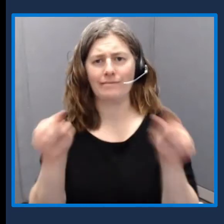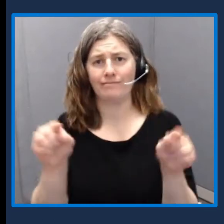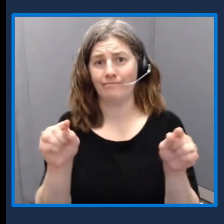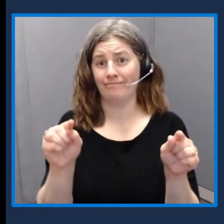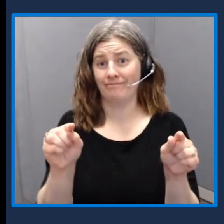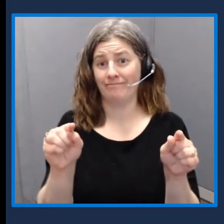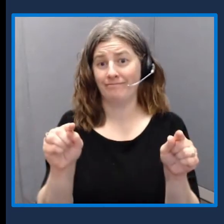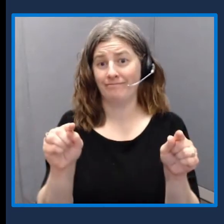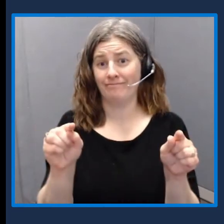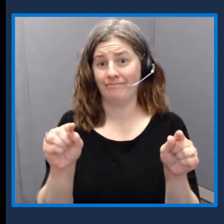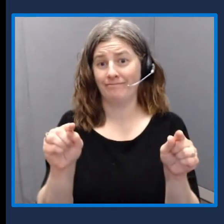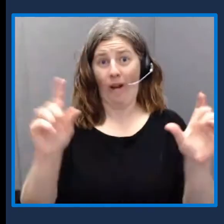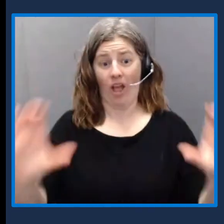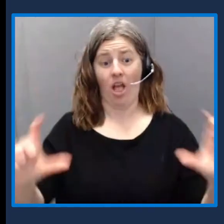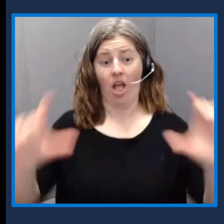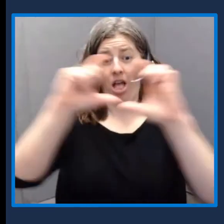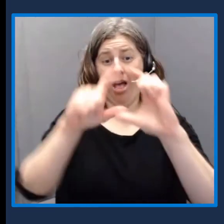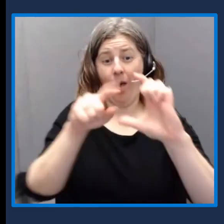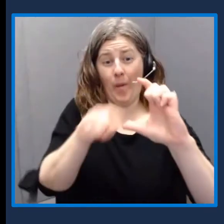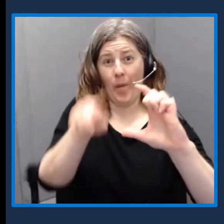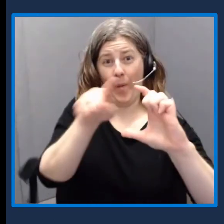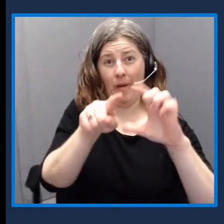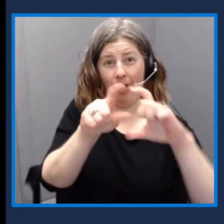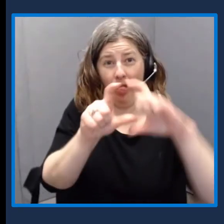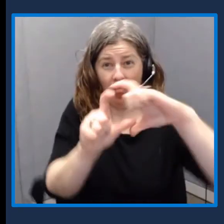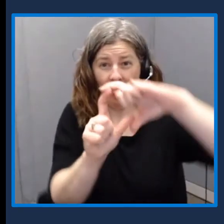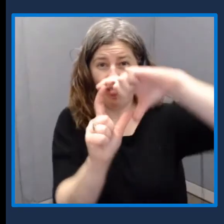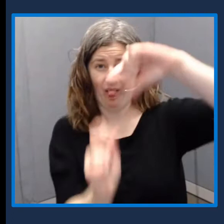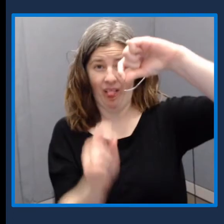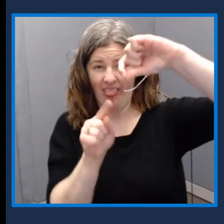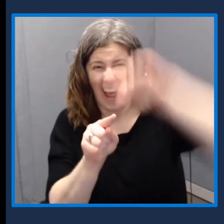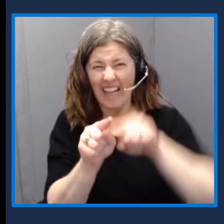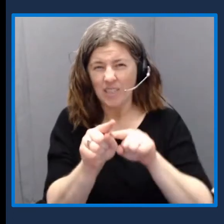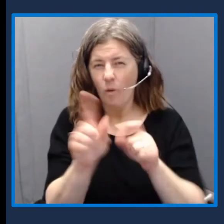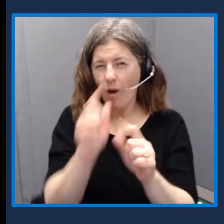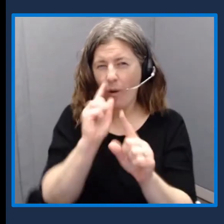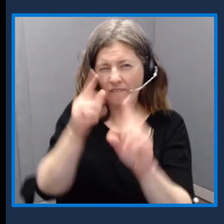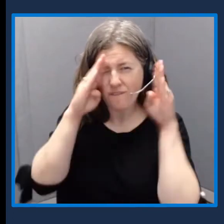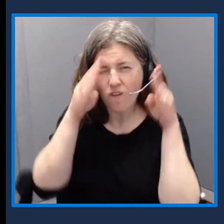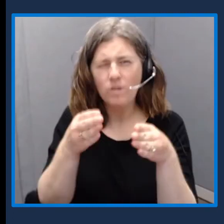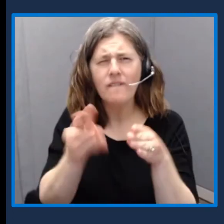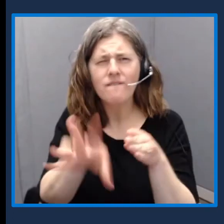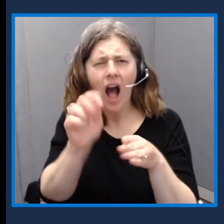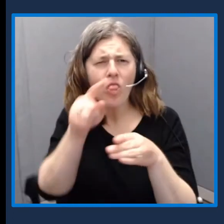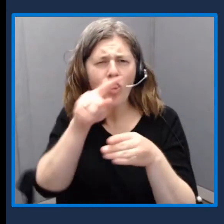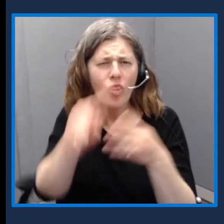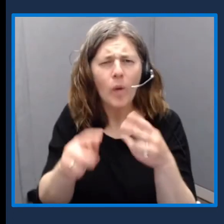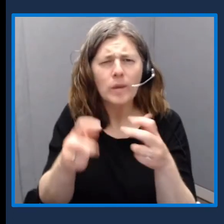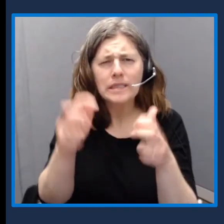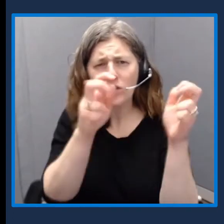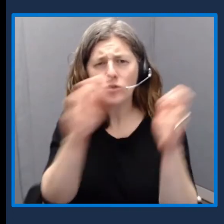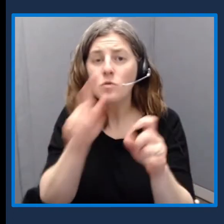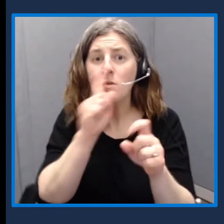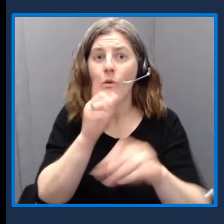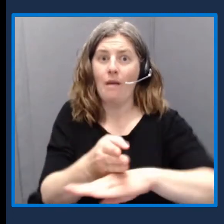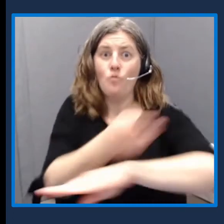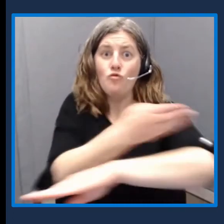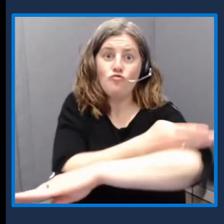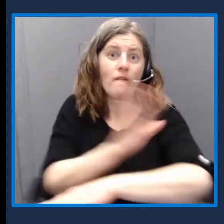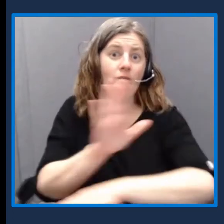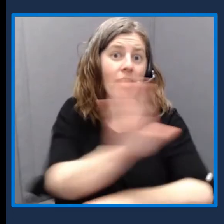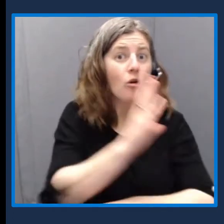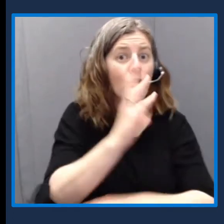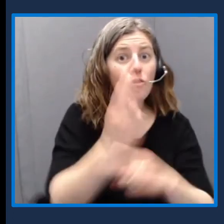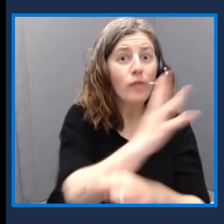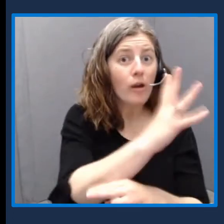the intersection of those 2 is a sweet spot where we'd like to find those issues that really are going to improve the user experience if we